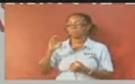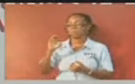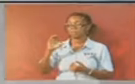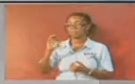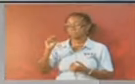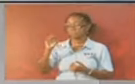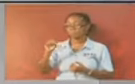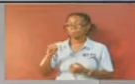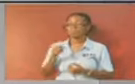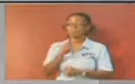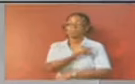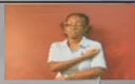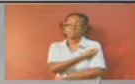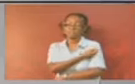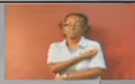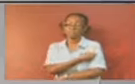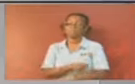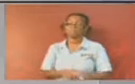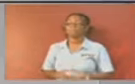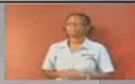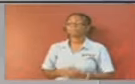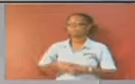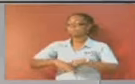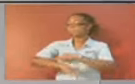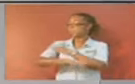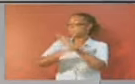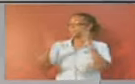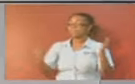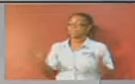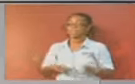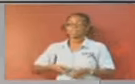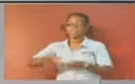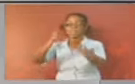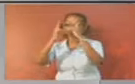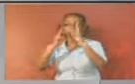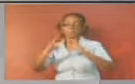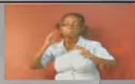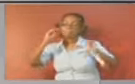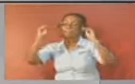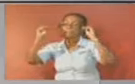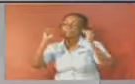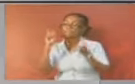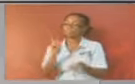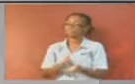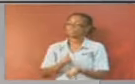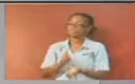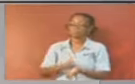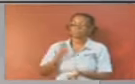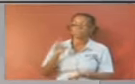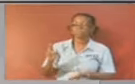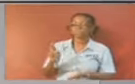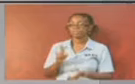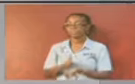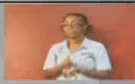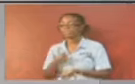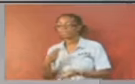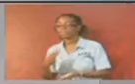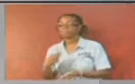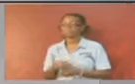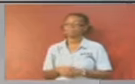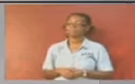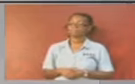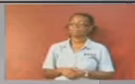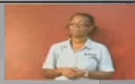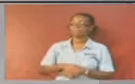vaccines. Hi, good morning to the Honorable Minister. Morning to Dr. Richards, to Dr. Hines, members of the media, members of the viewing and listening public.